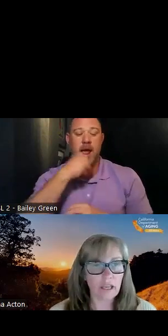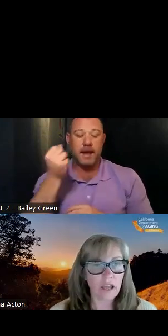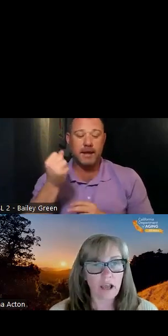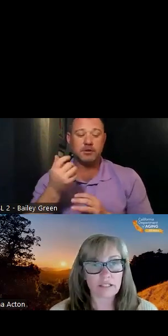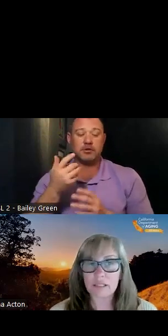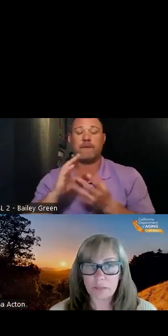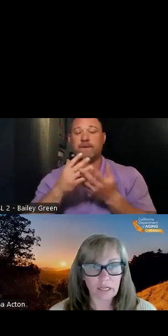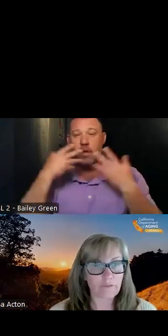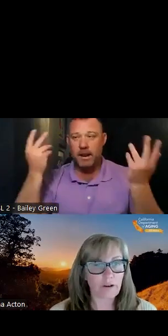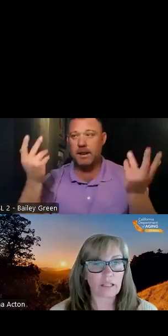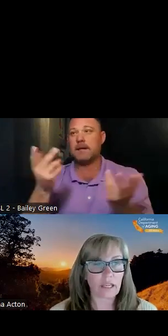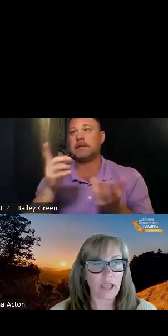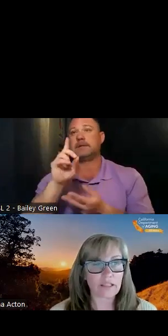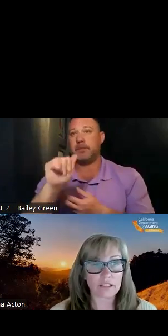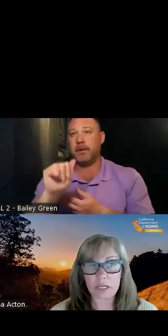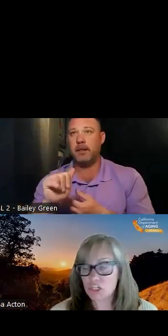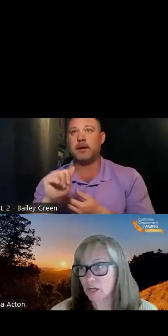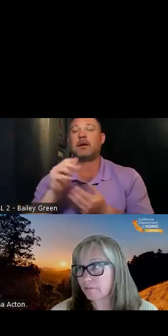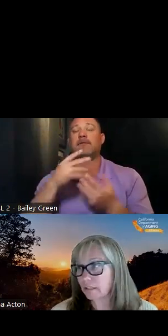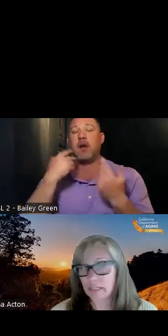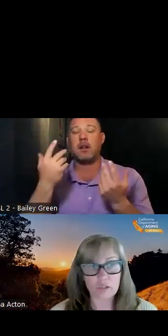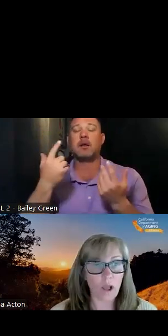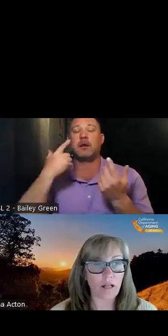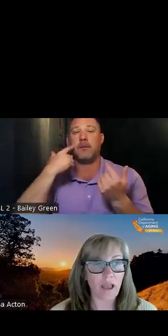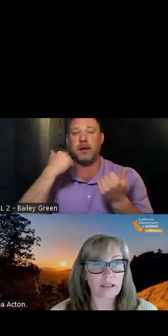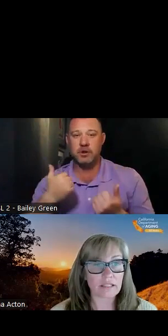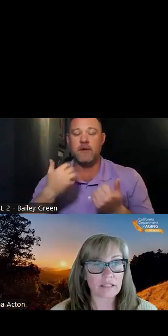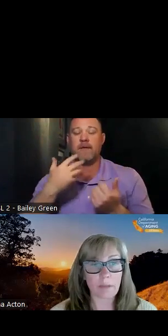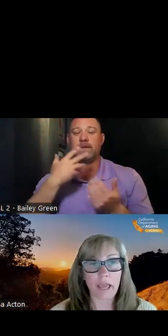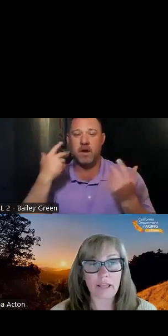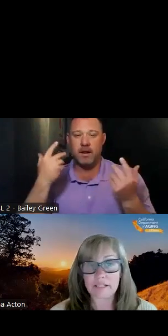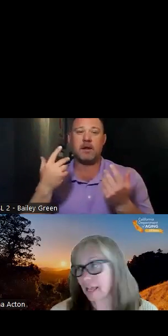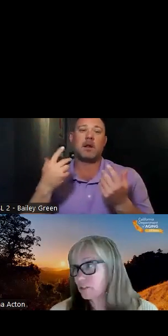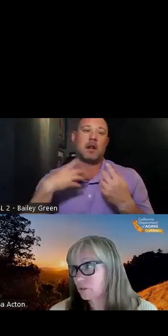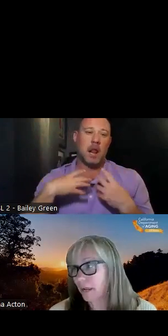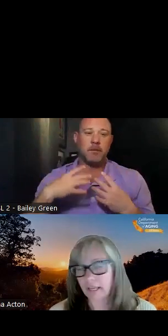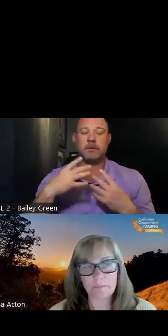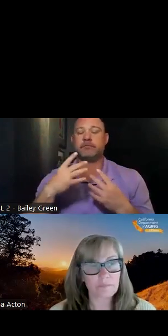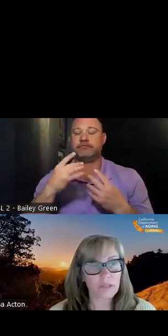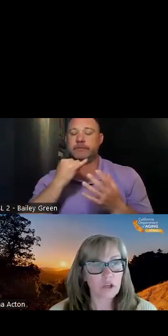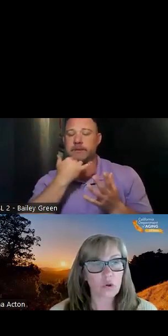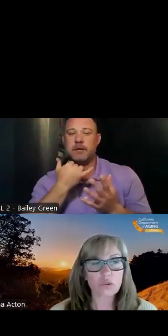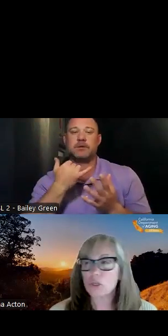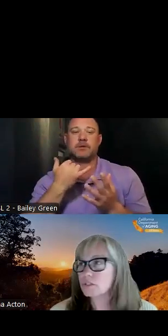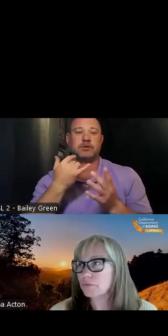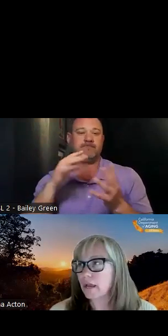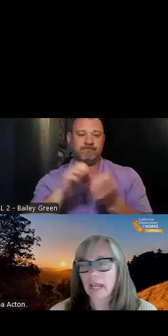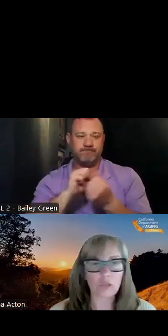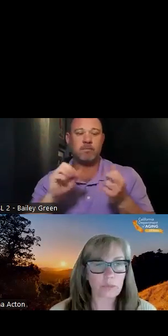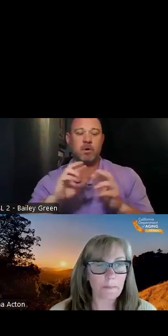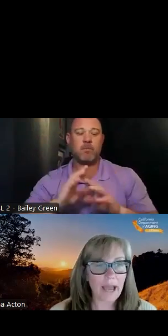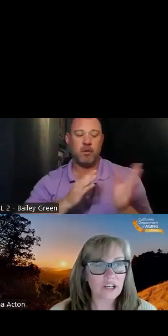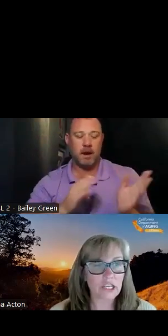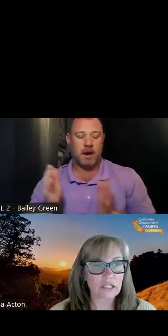friendly, disability friendly, and dementia friendly, as well as climate and disaster ready. Goal 2 is around